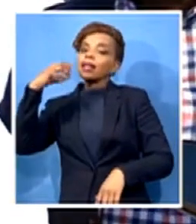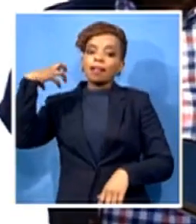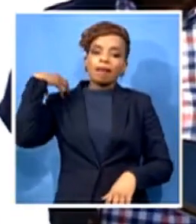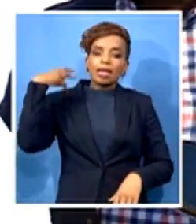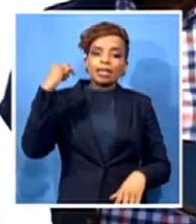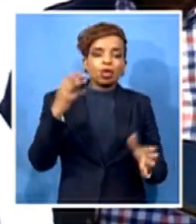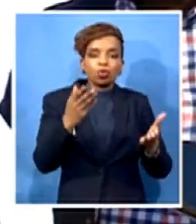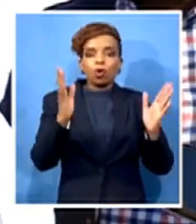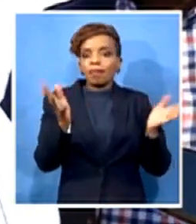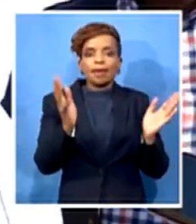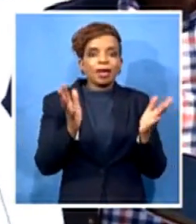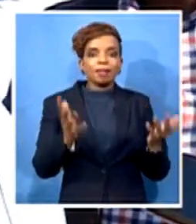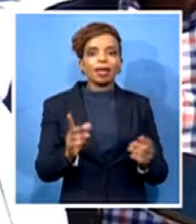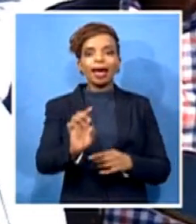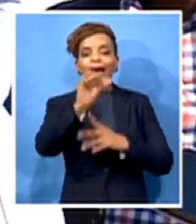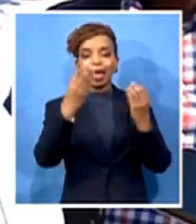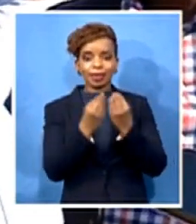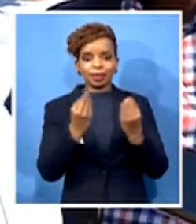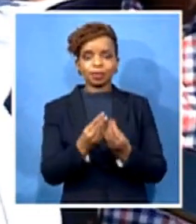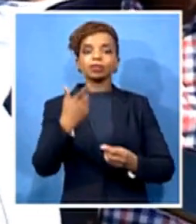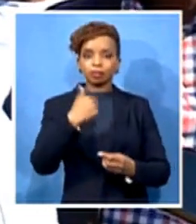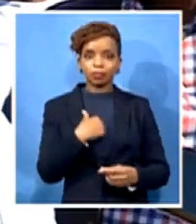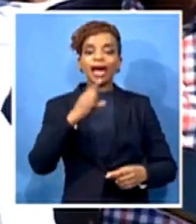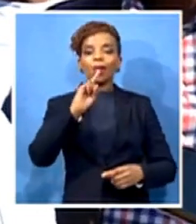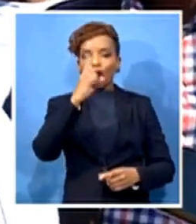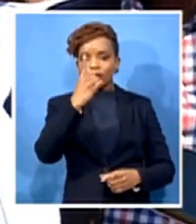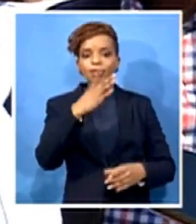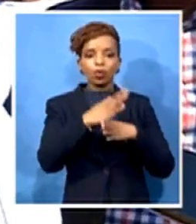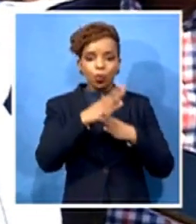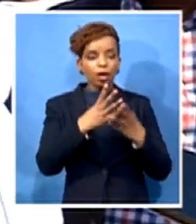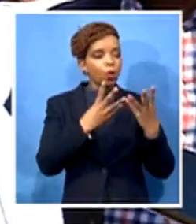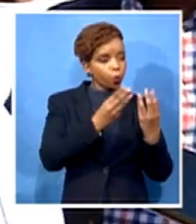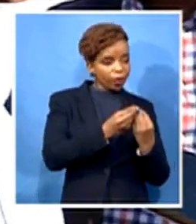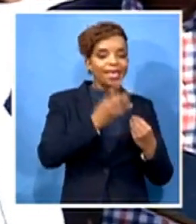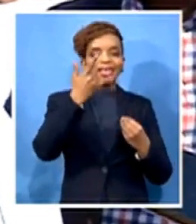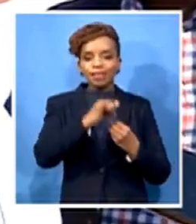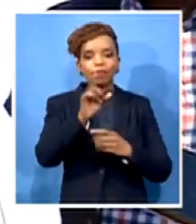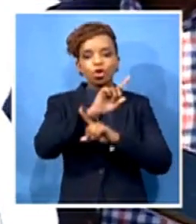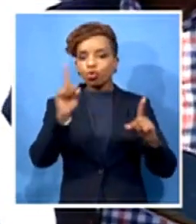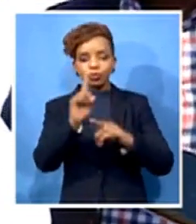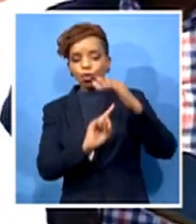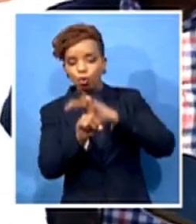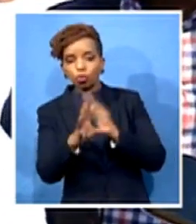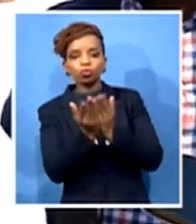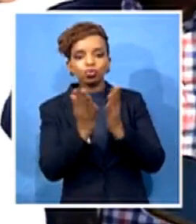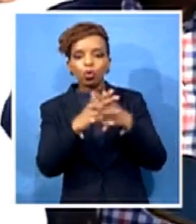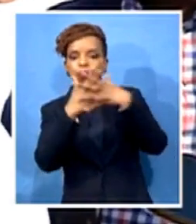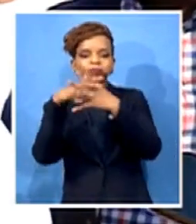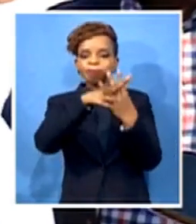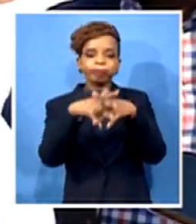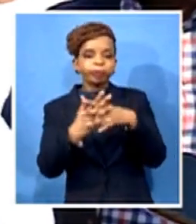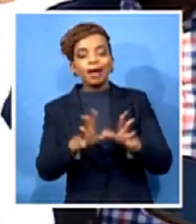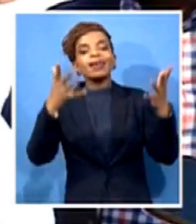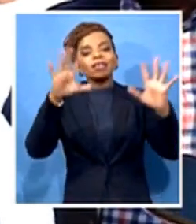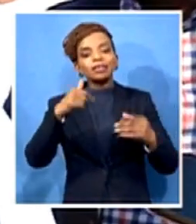work with them if they don't disrupt the schools. I told them, sit with me, let's discuss, but I will never support any